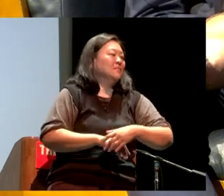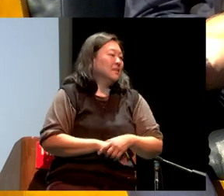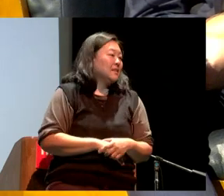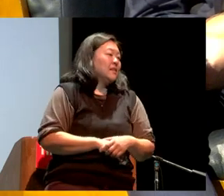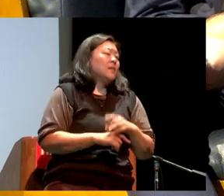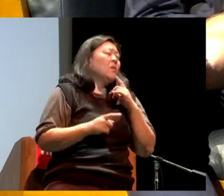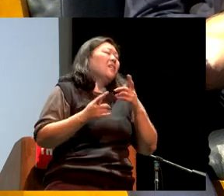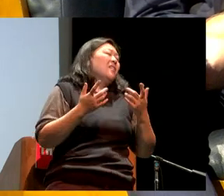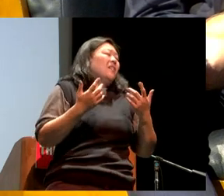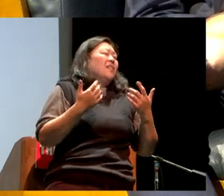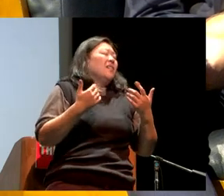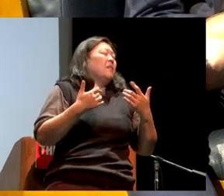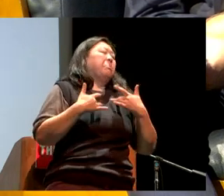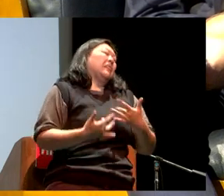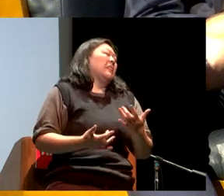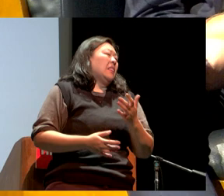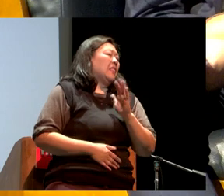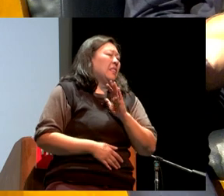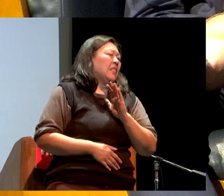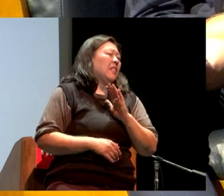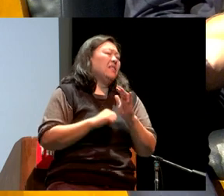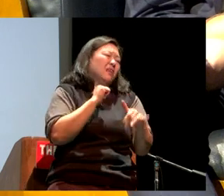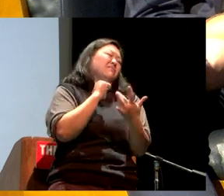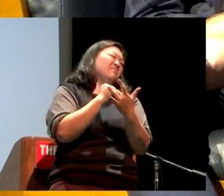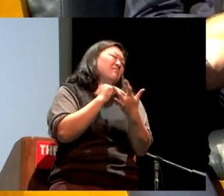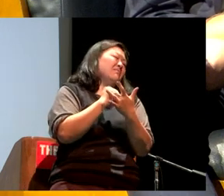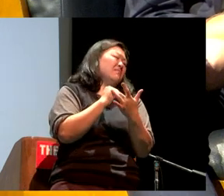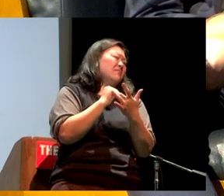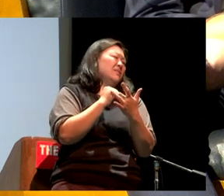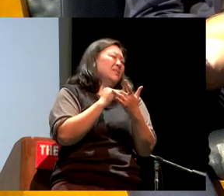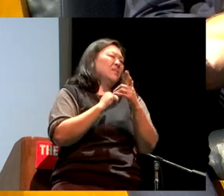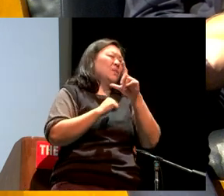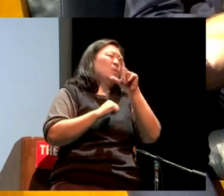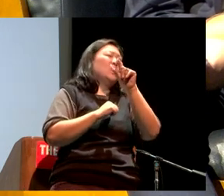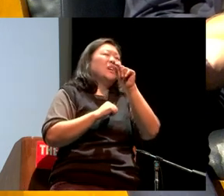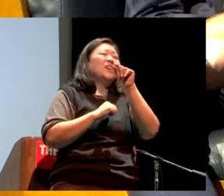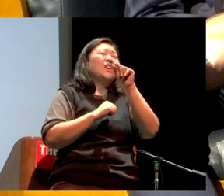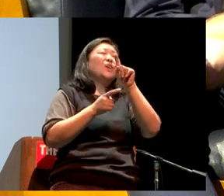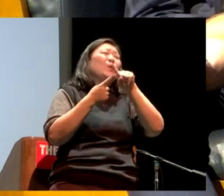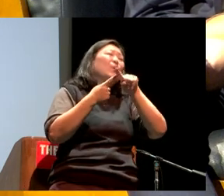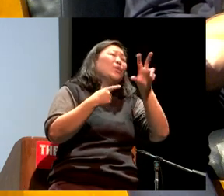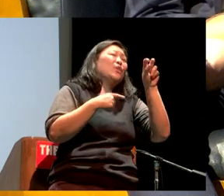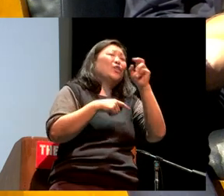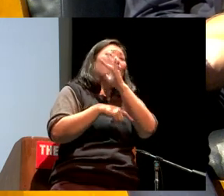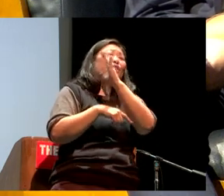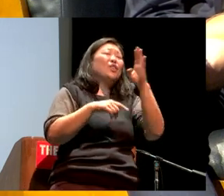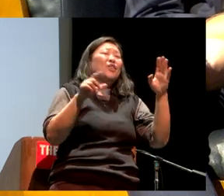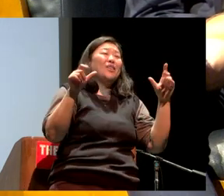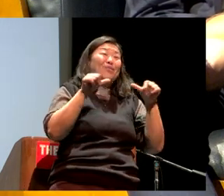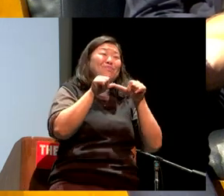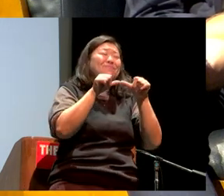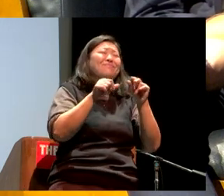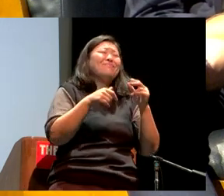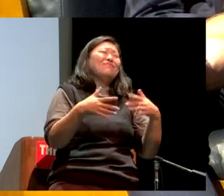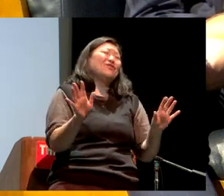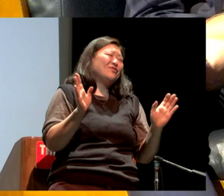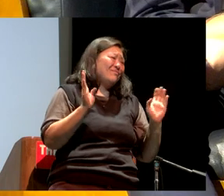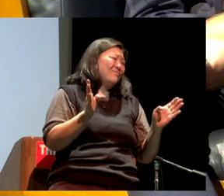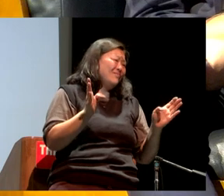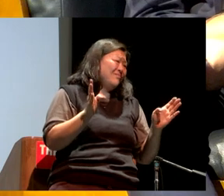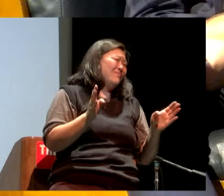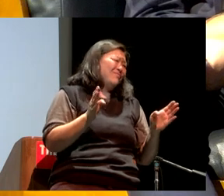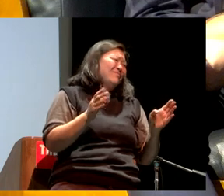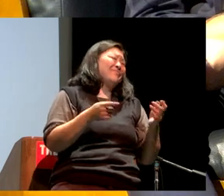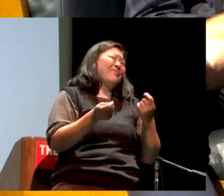and a lot of subculture that were disregarded for a very long time that finally can come up and flip the table on people that used to control how we